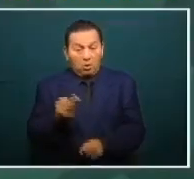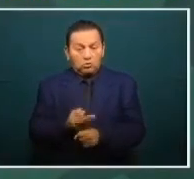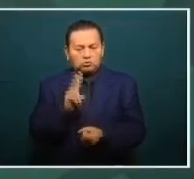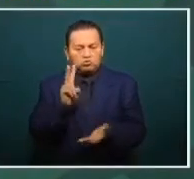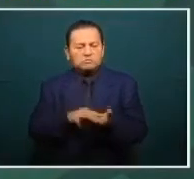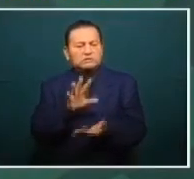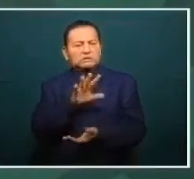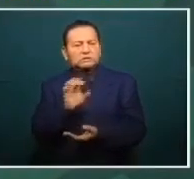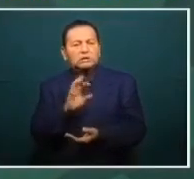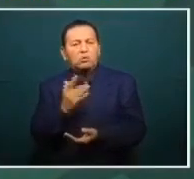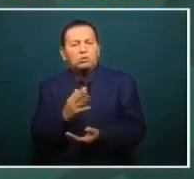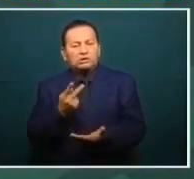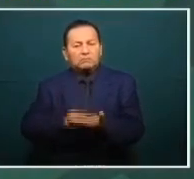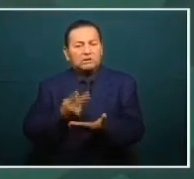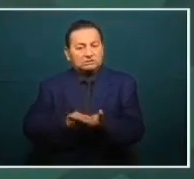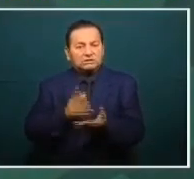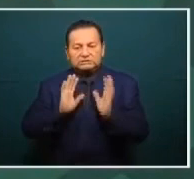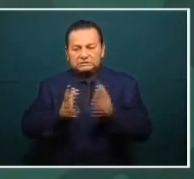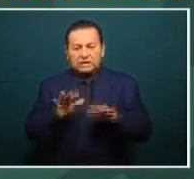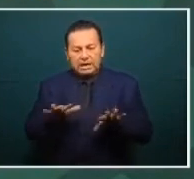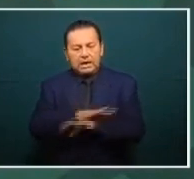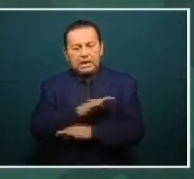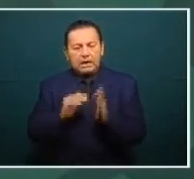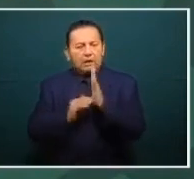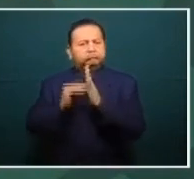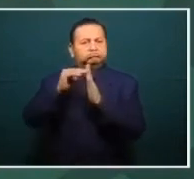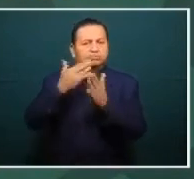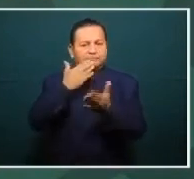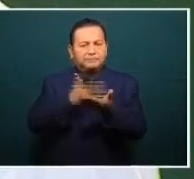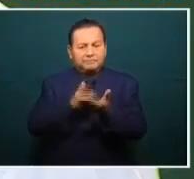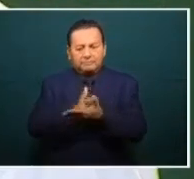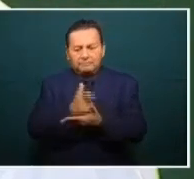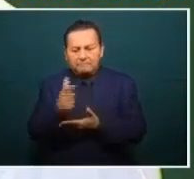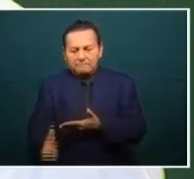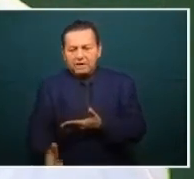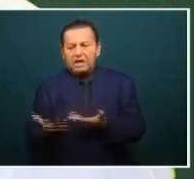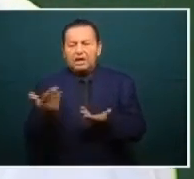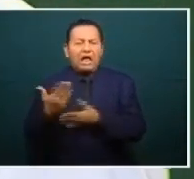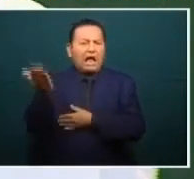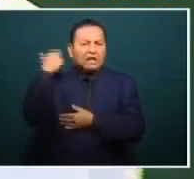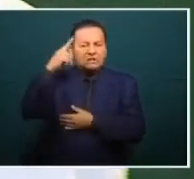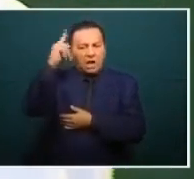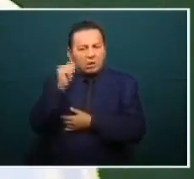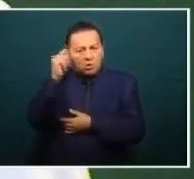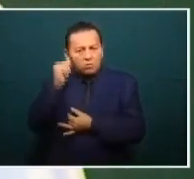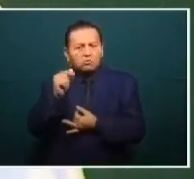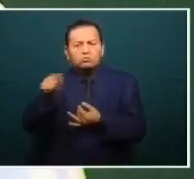And they used to give them 1,160. So now it's 2,500.